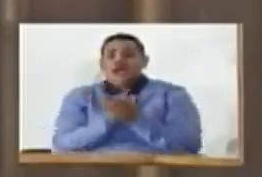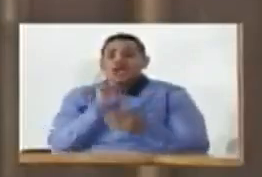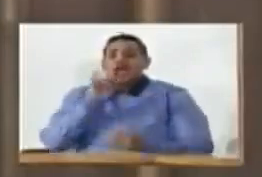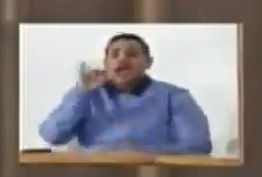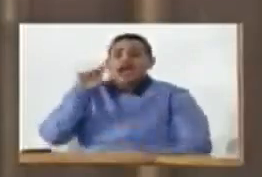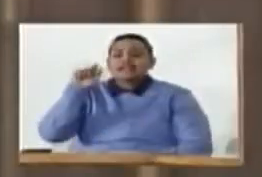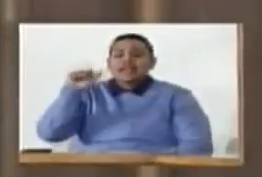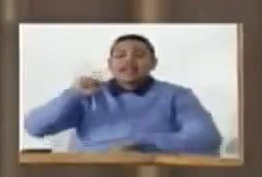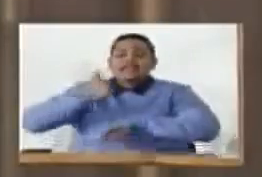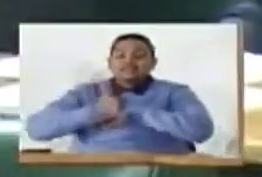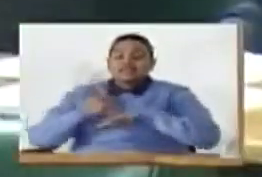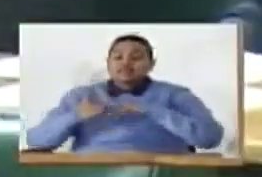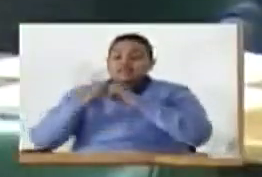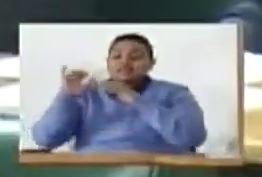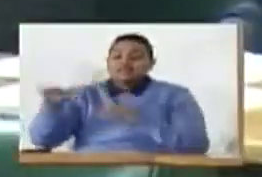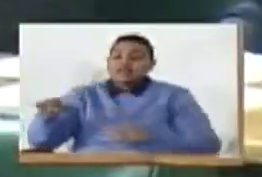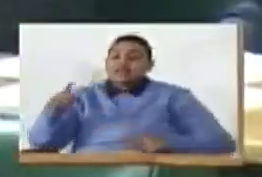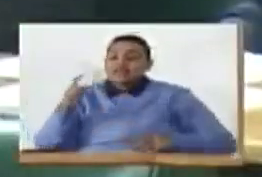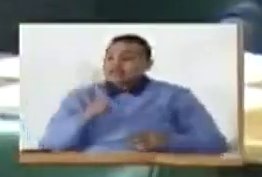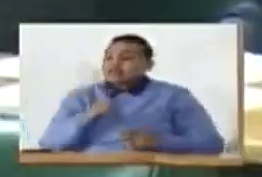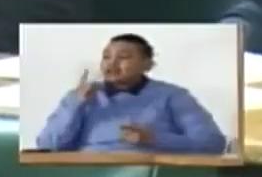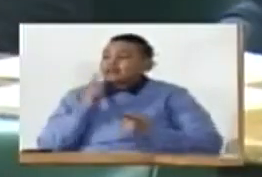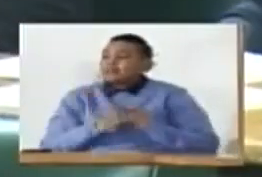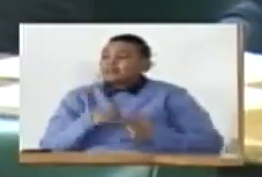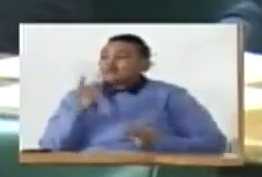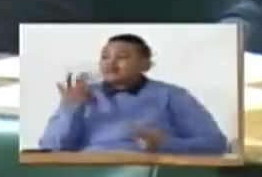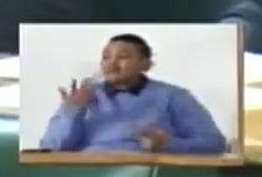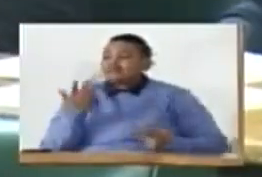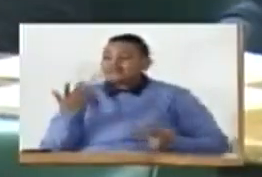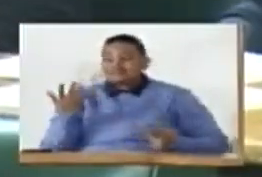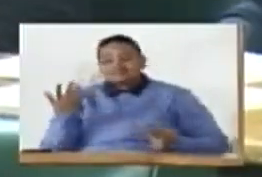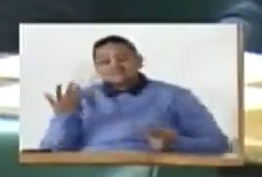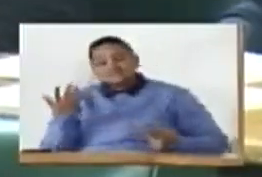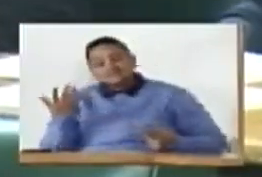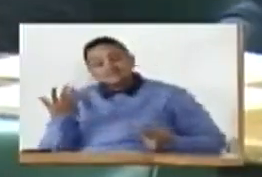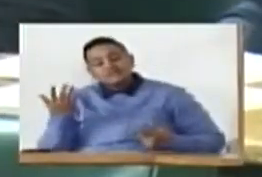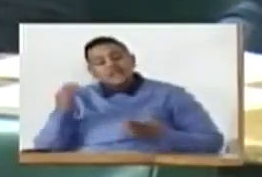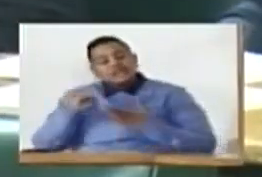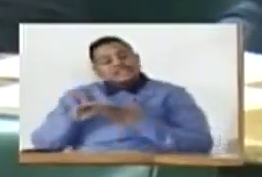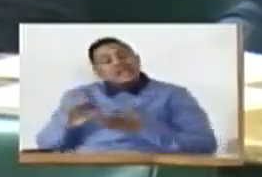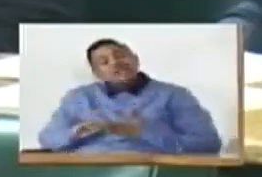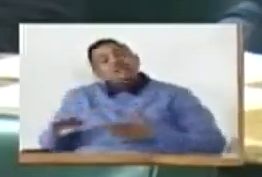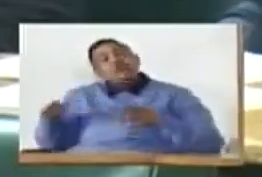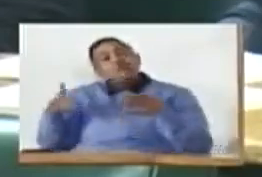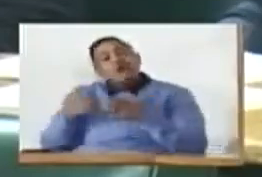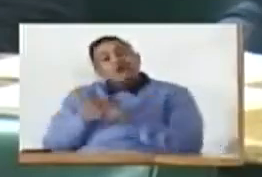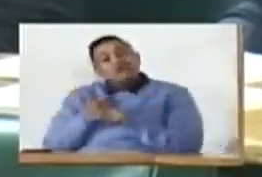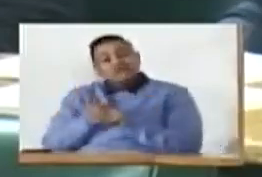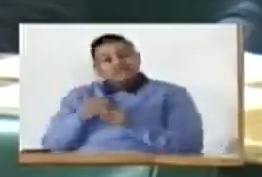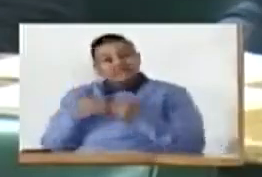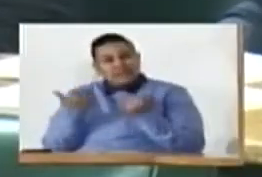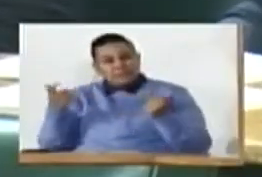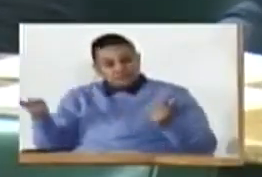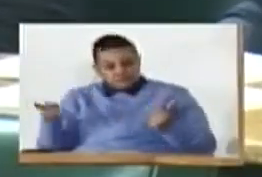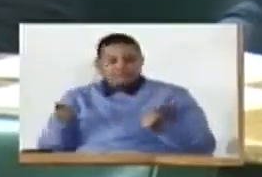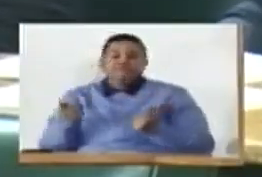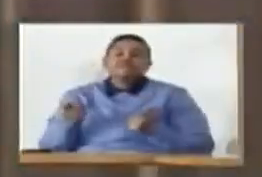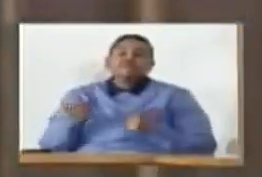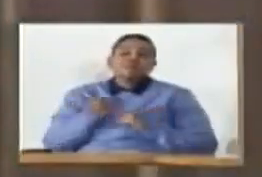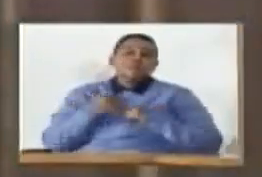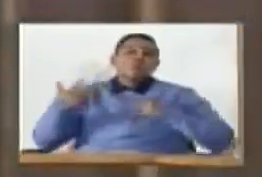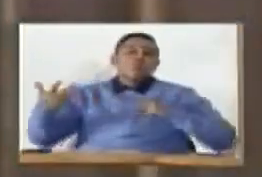Traffic Authority as a statutory body, promotion and expansion of the mineral